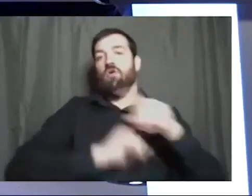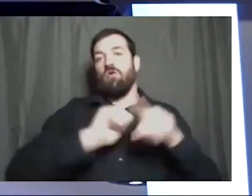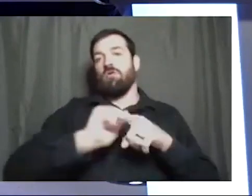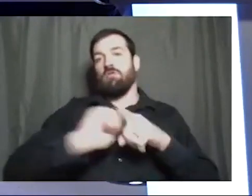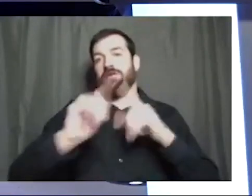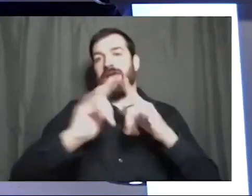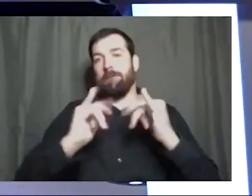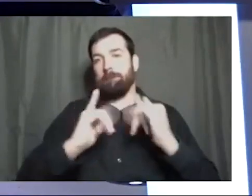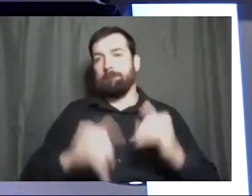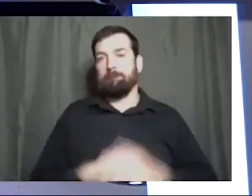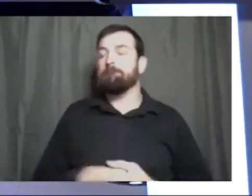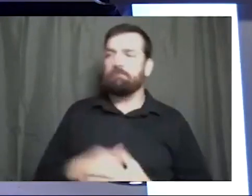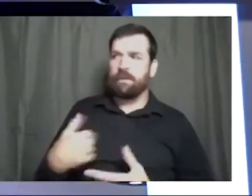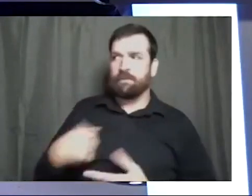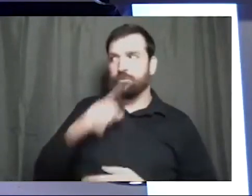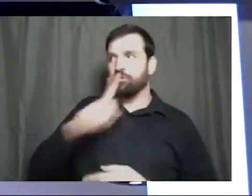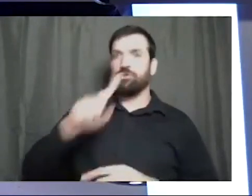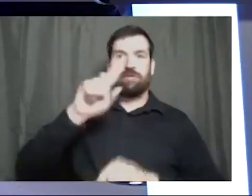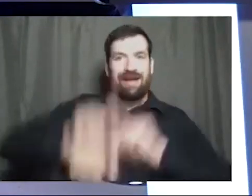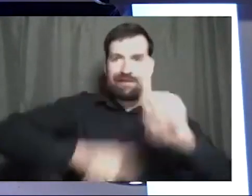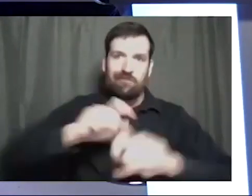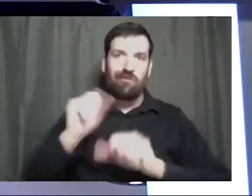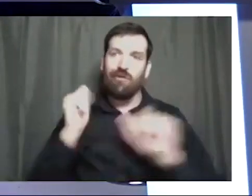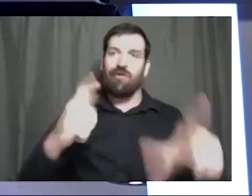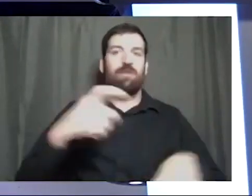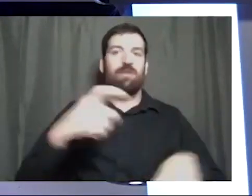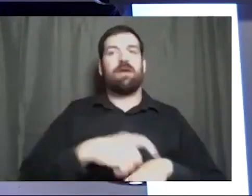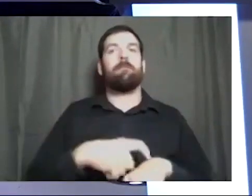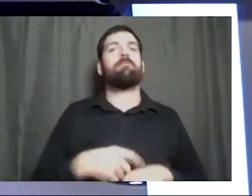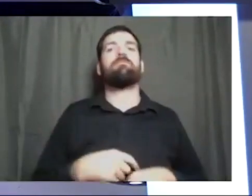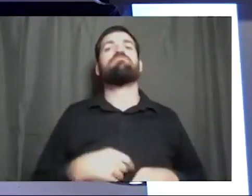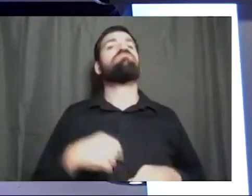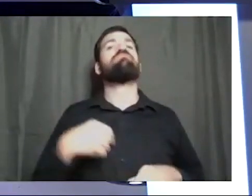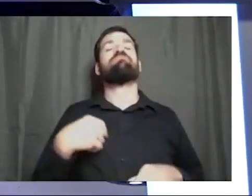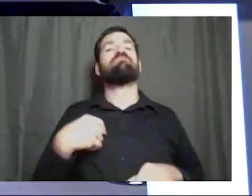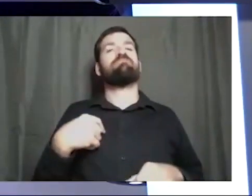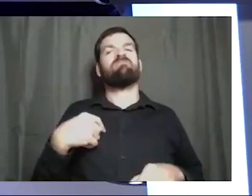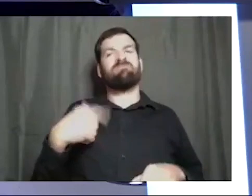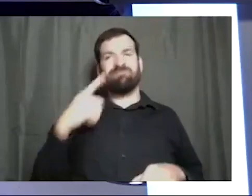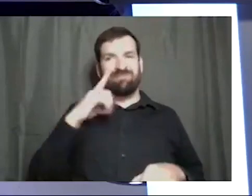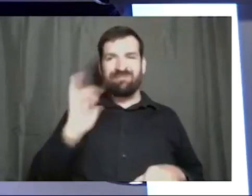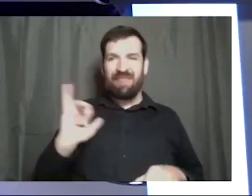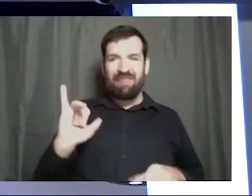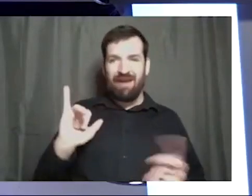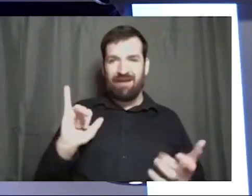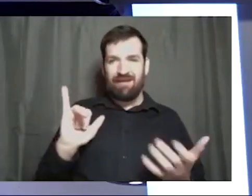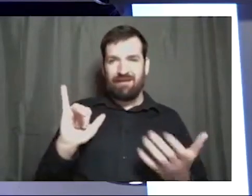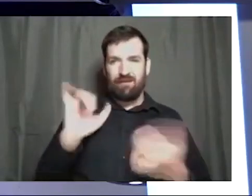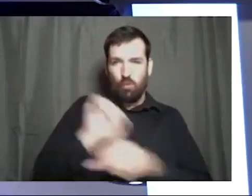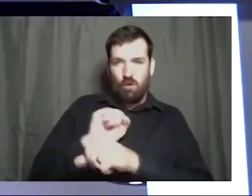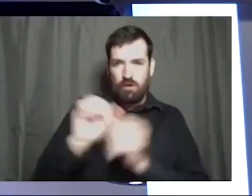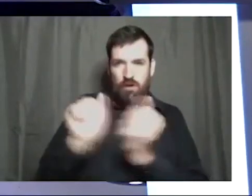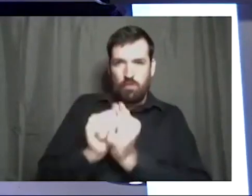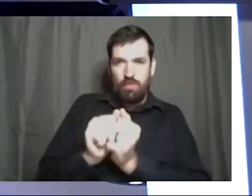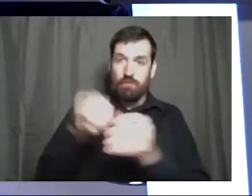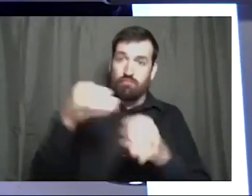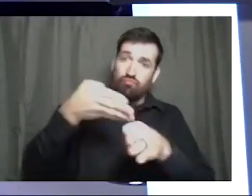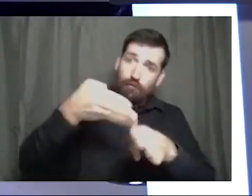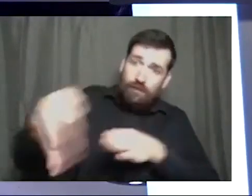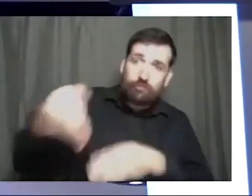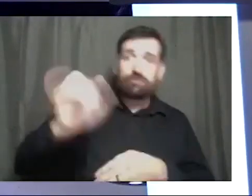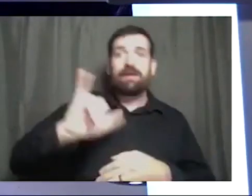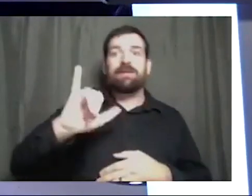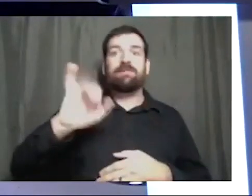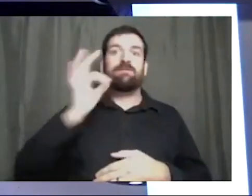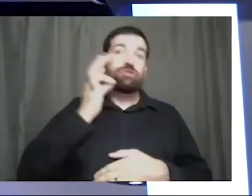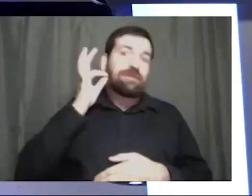get asked all the time. Just what is it like working with the Chiefs? I mean, working on a pro level, even though you